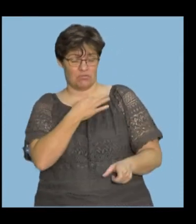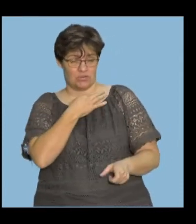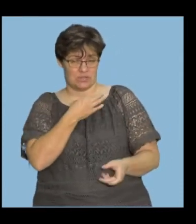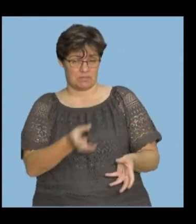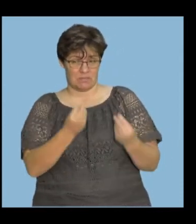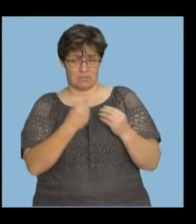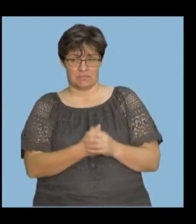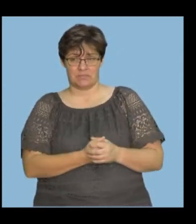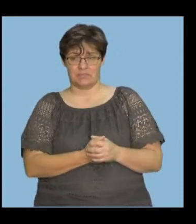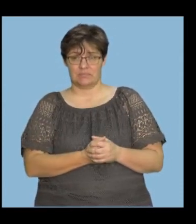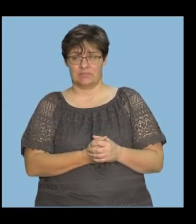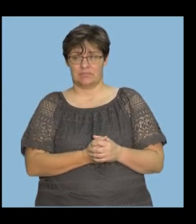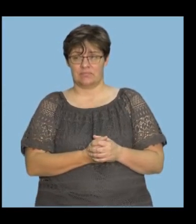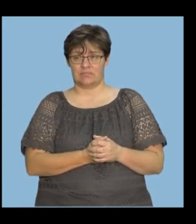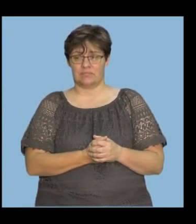see.